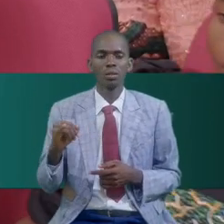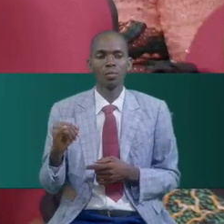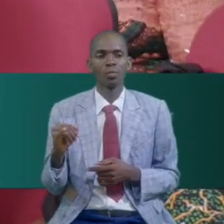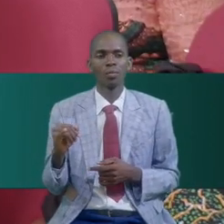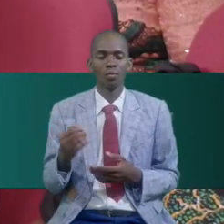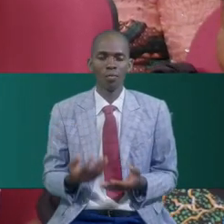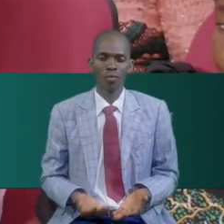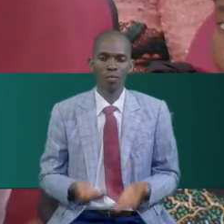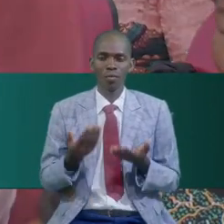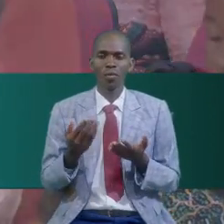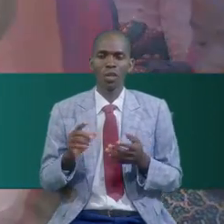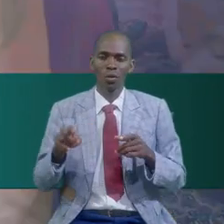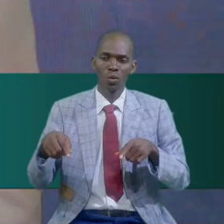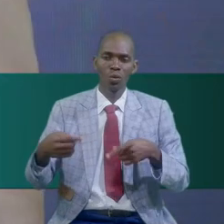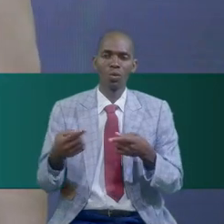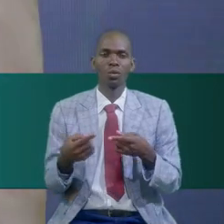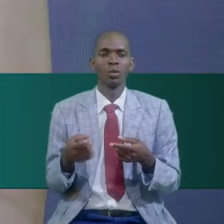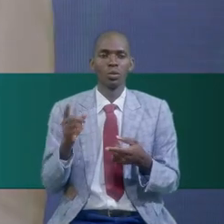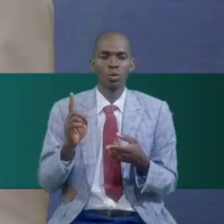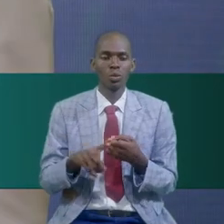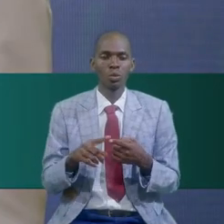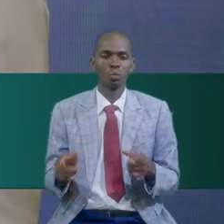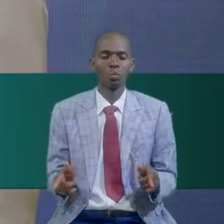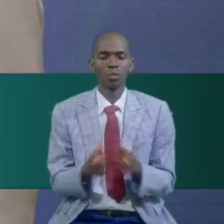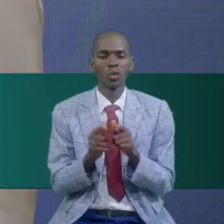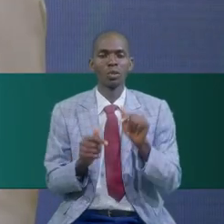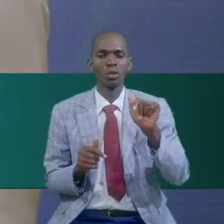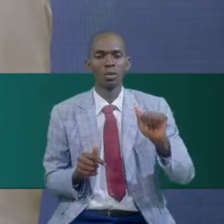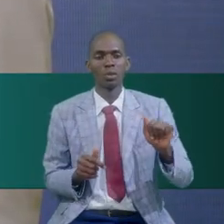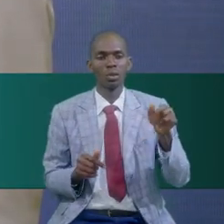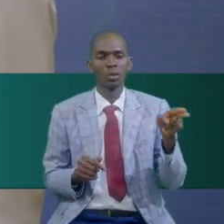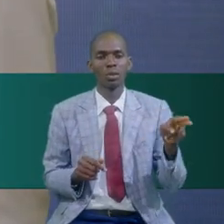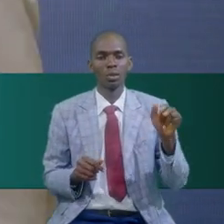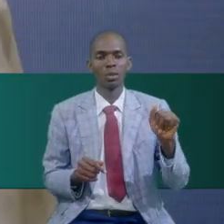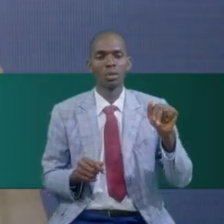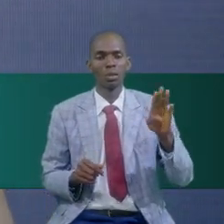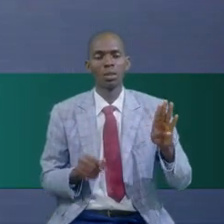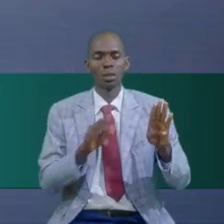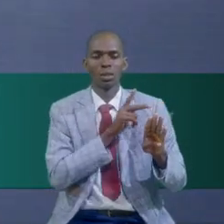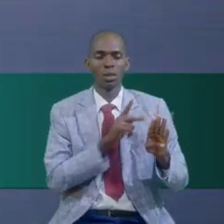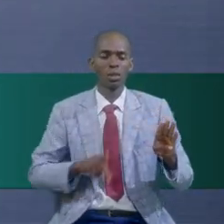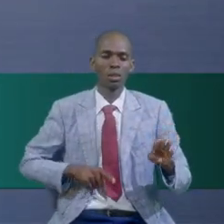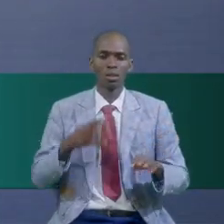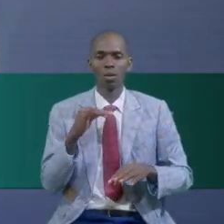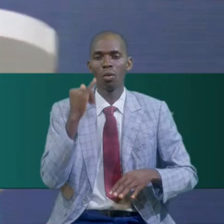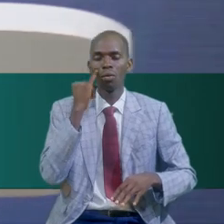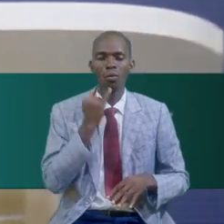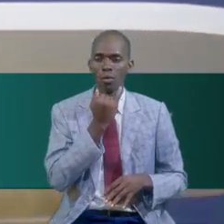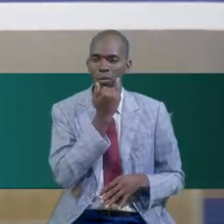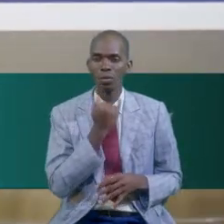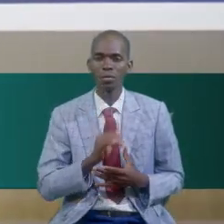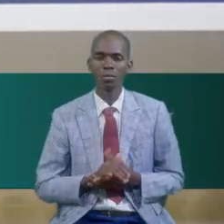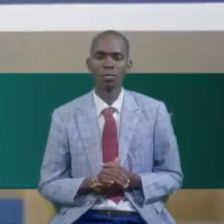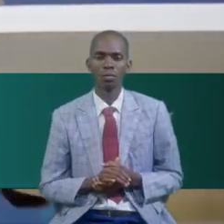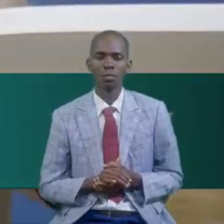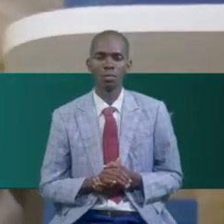go down to meet Ahab, king of Israel. Am I going to